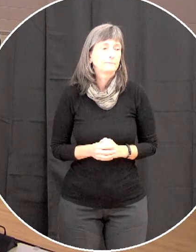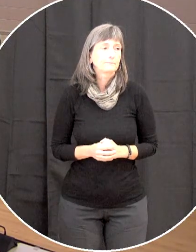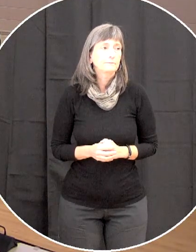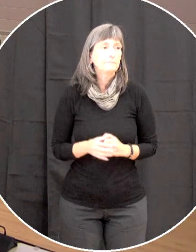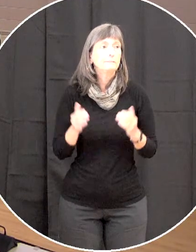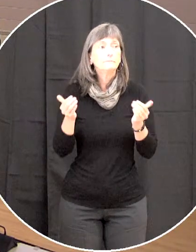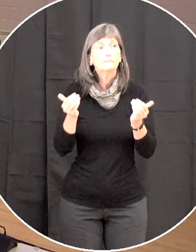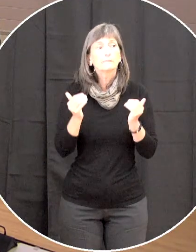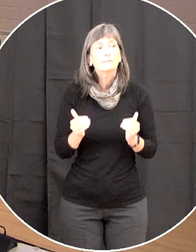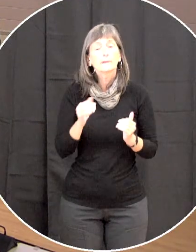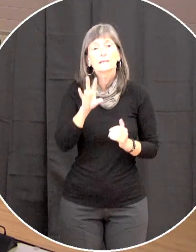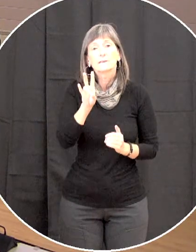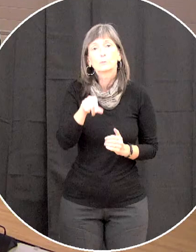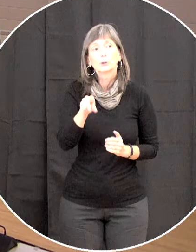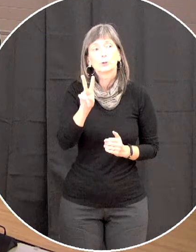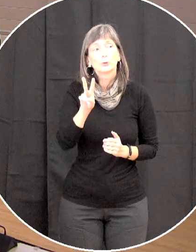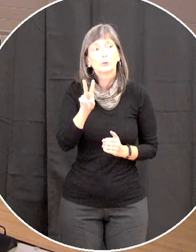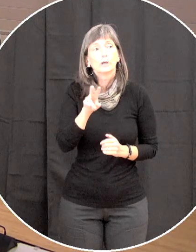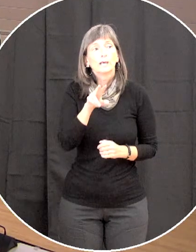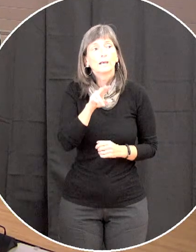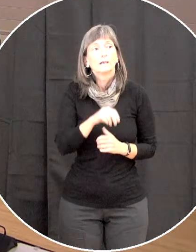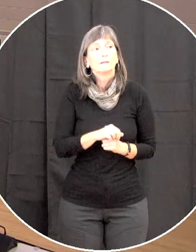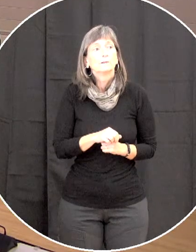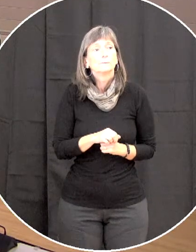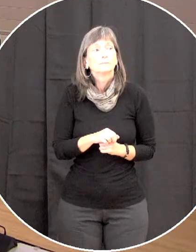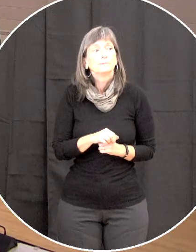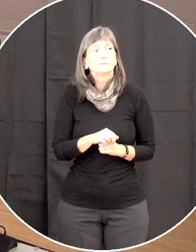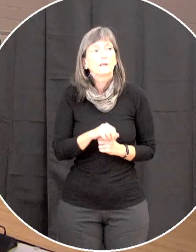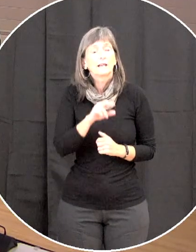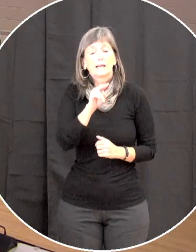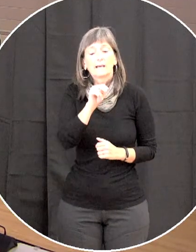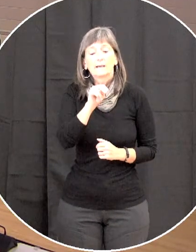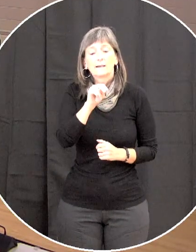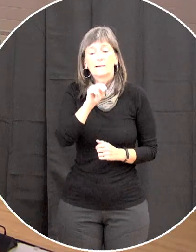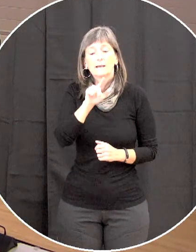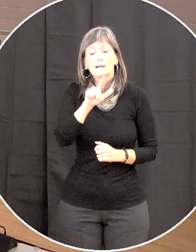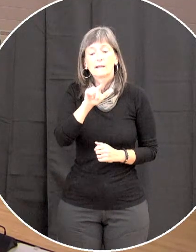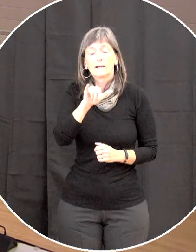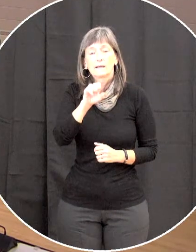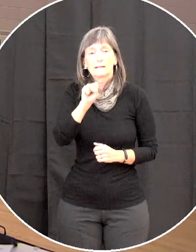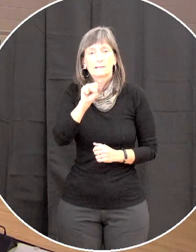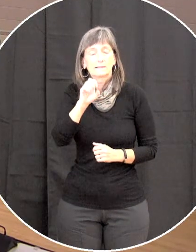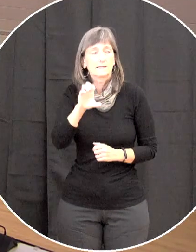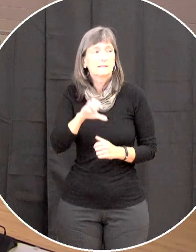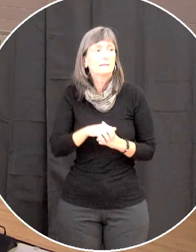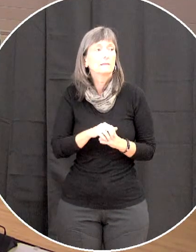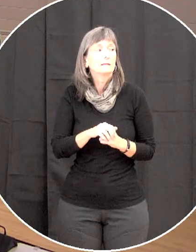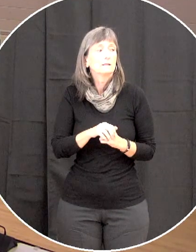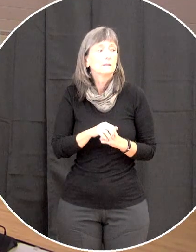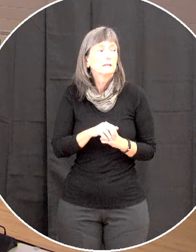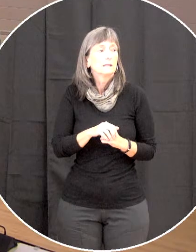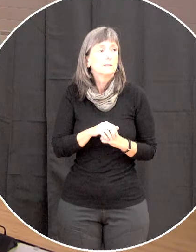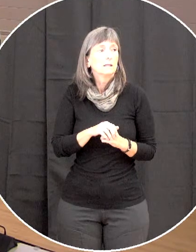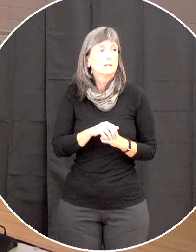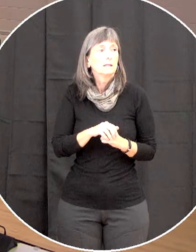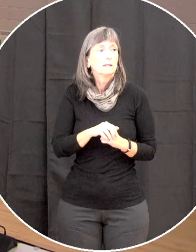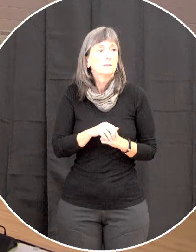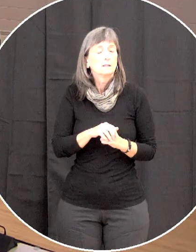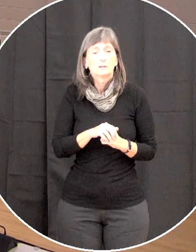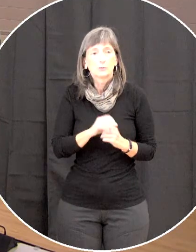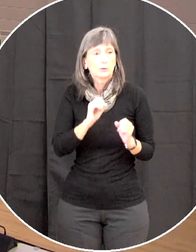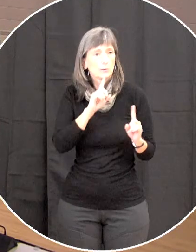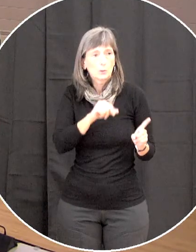Next, 7.2 NLISE report. There is no report because there's no meeting requirement. 7.3 is